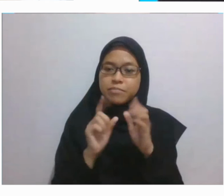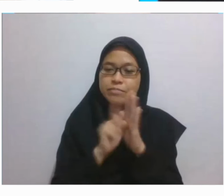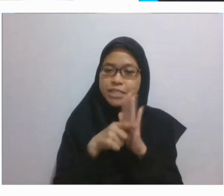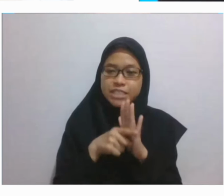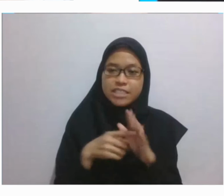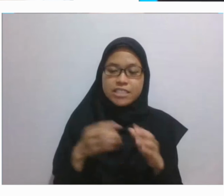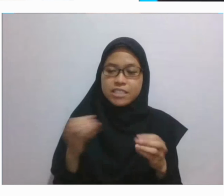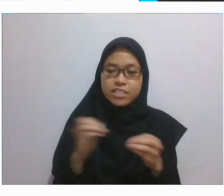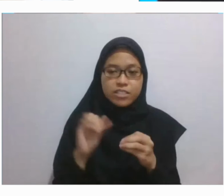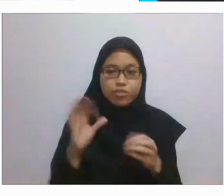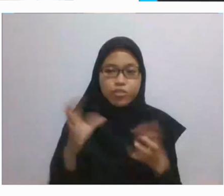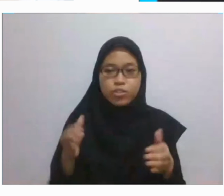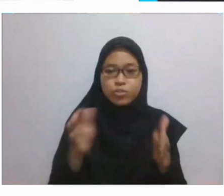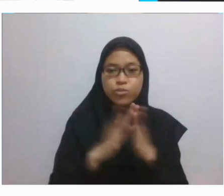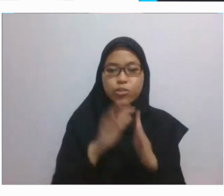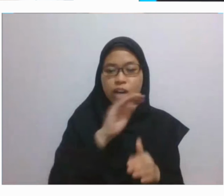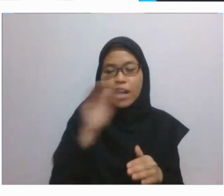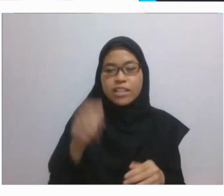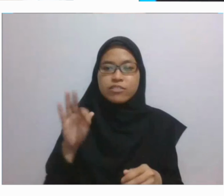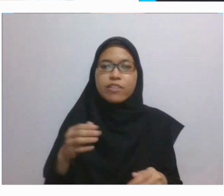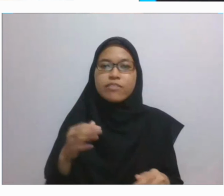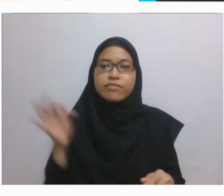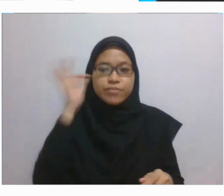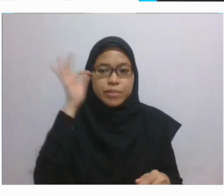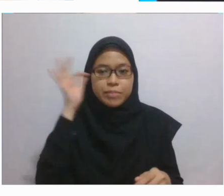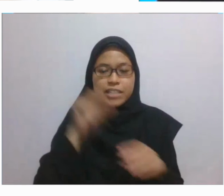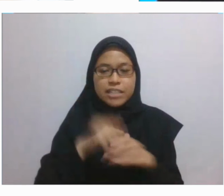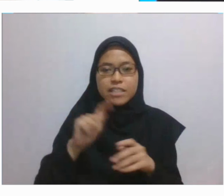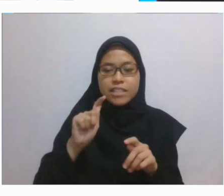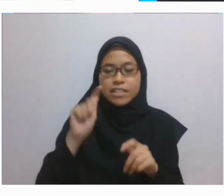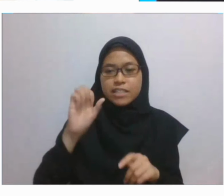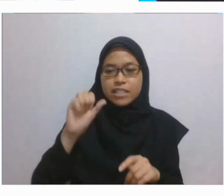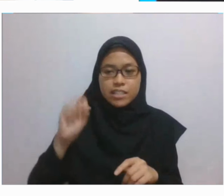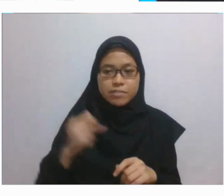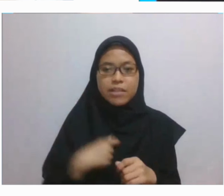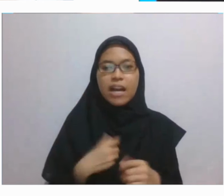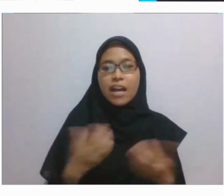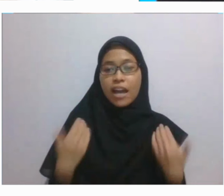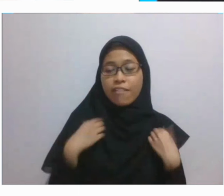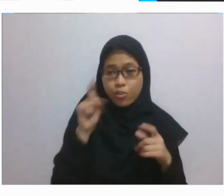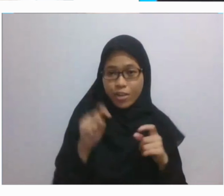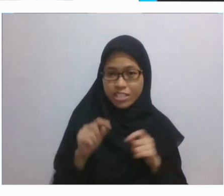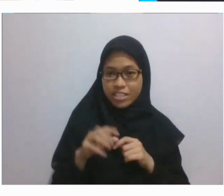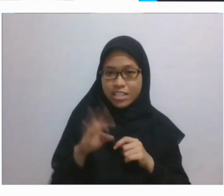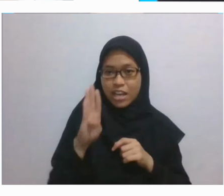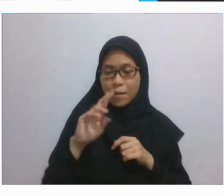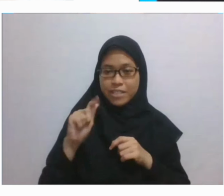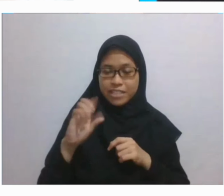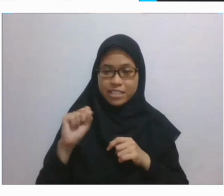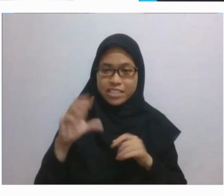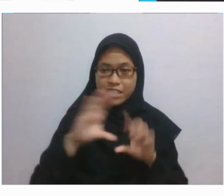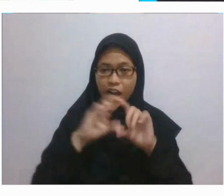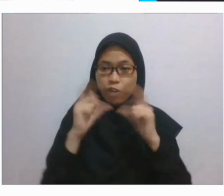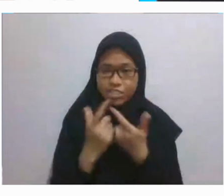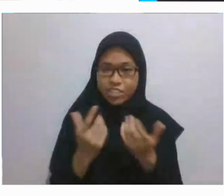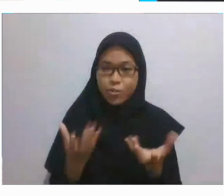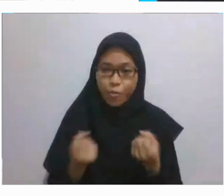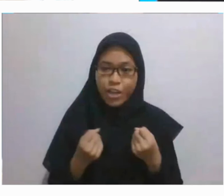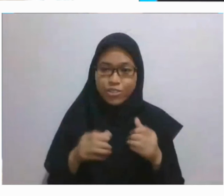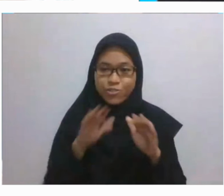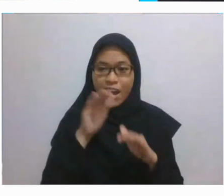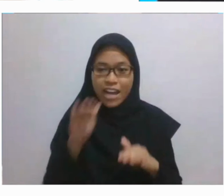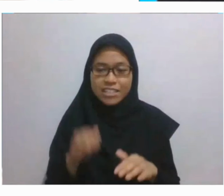with it in Teams. I will ask a question, though, that the British Council does like to ask